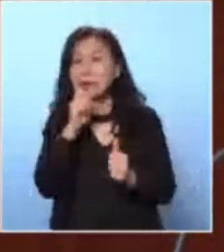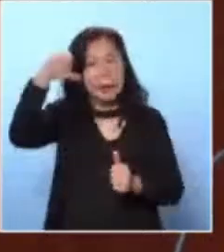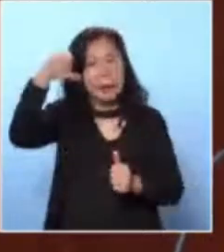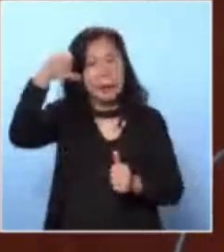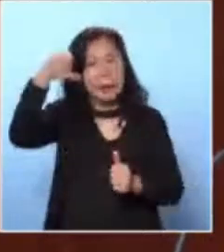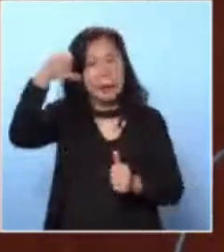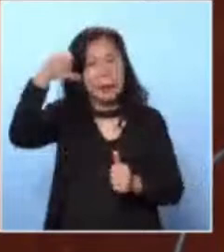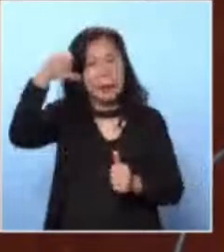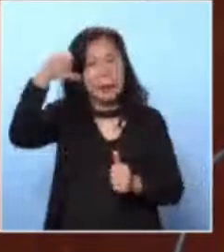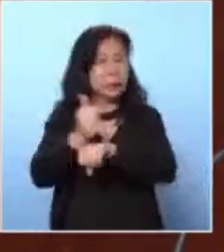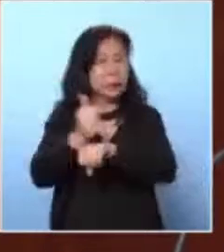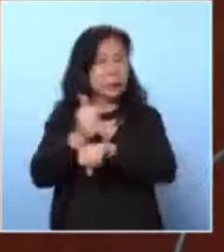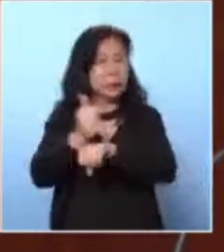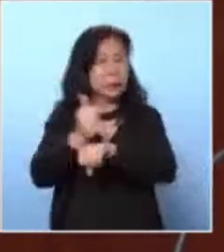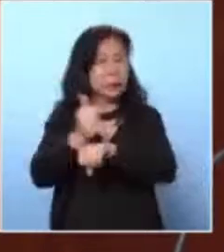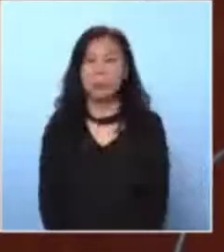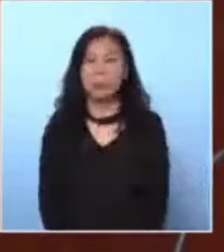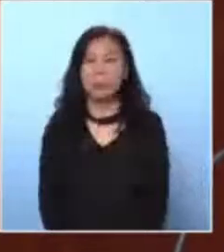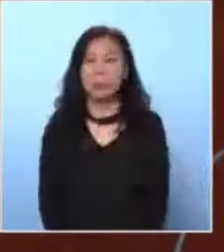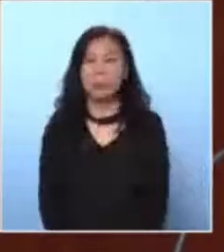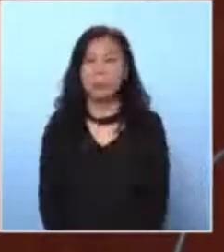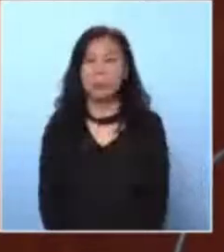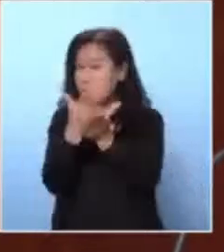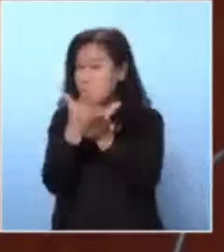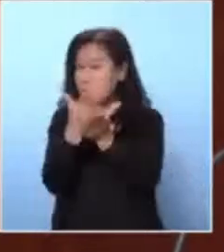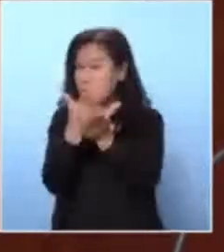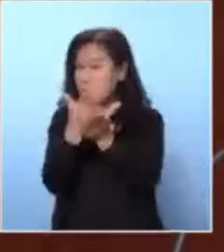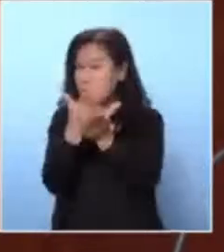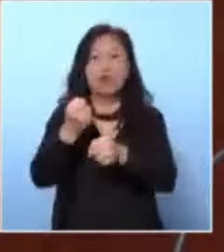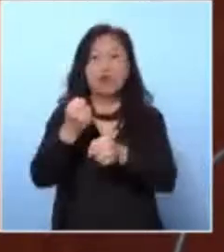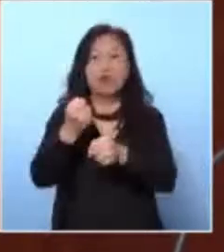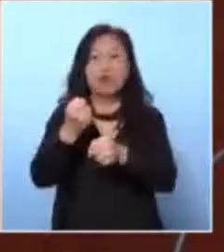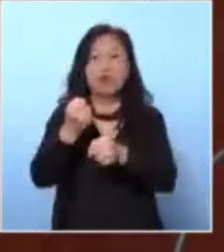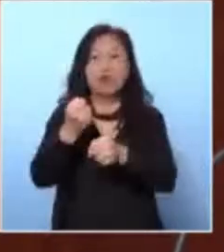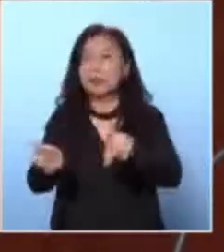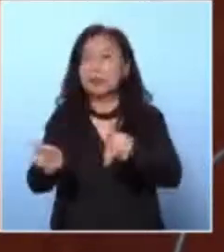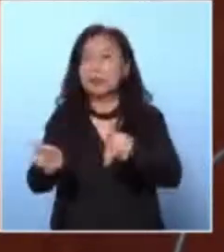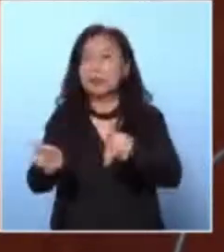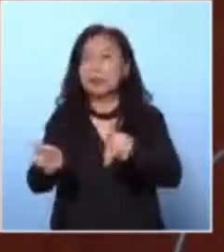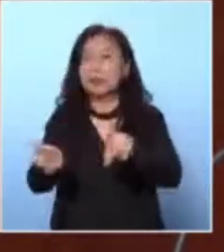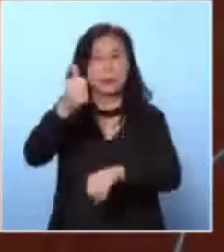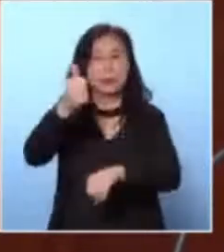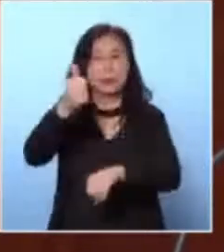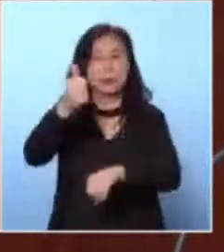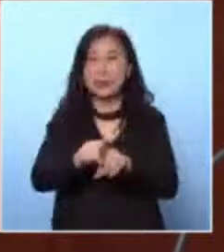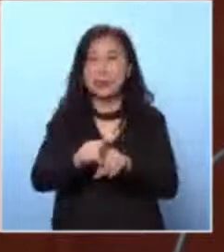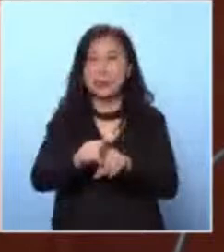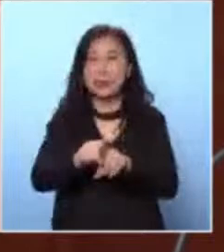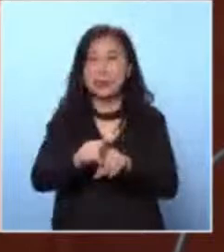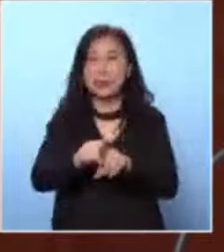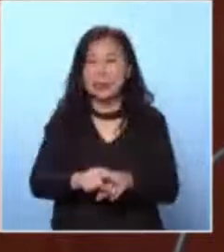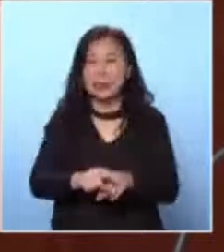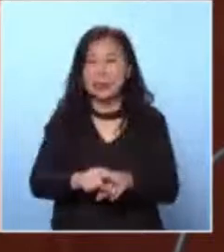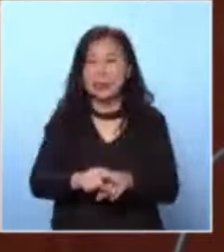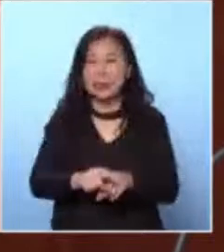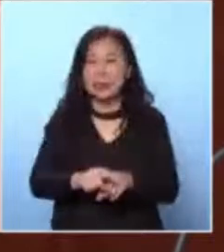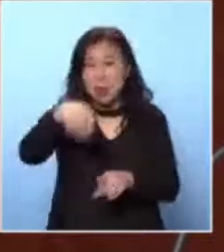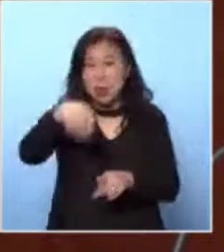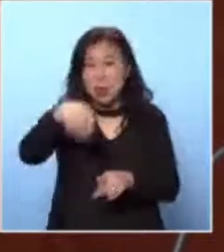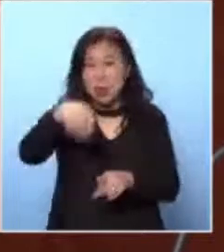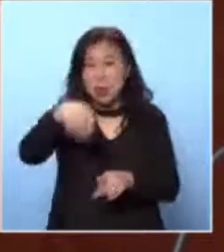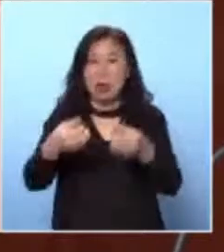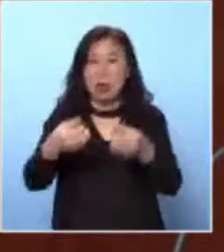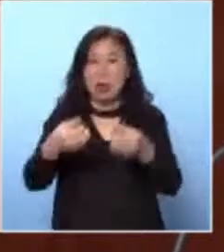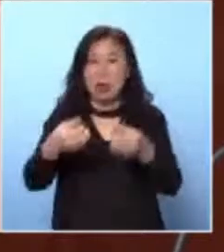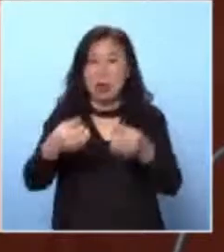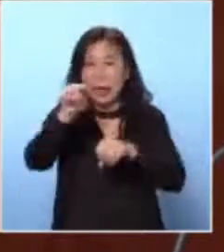to attain qualifications at university degree level, providing an alternative path to success for young people who aspire